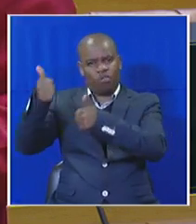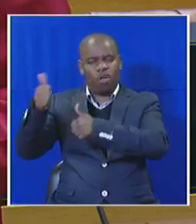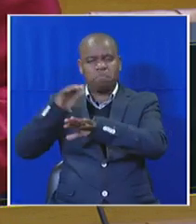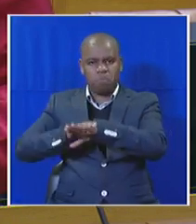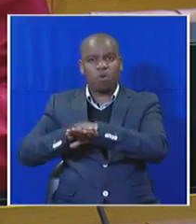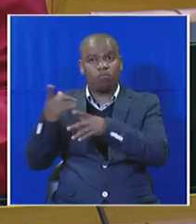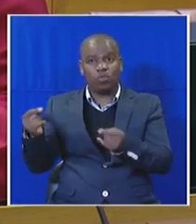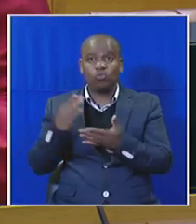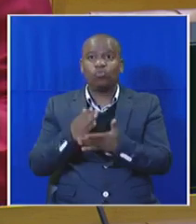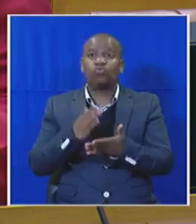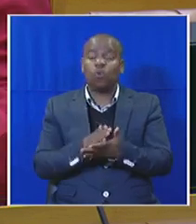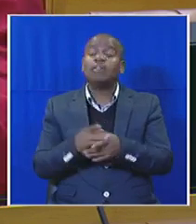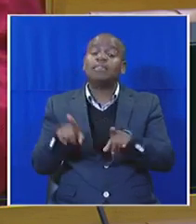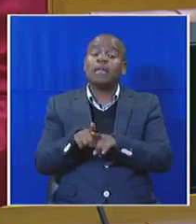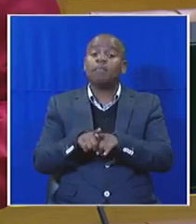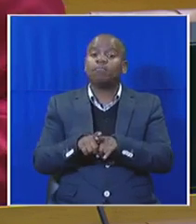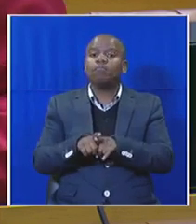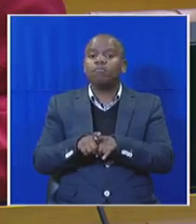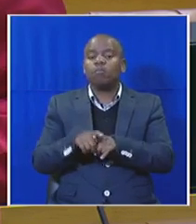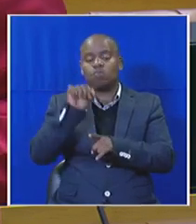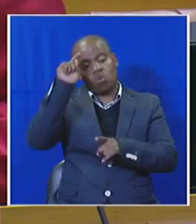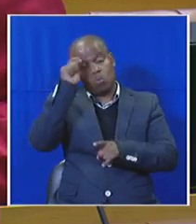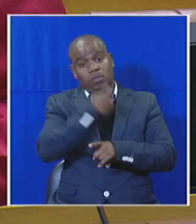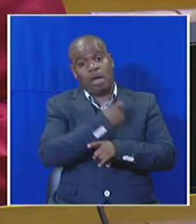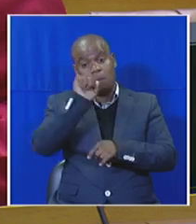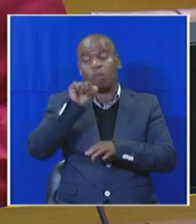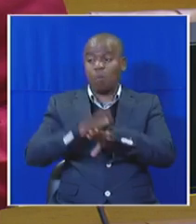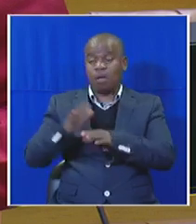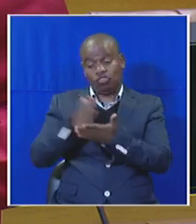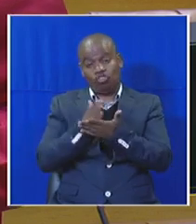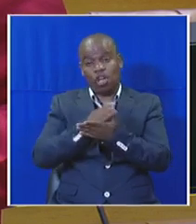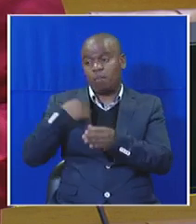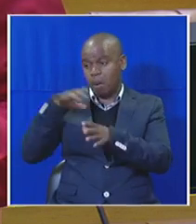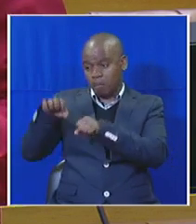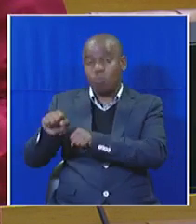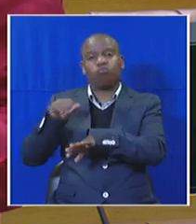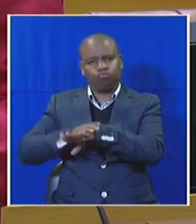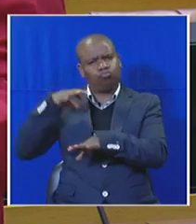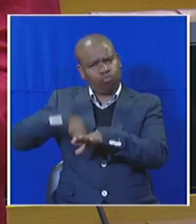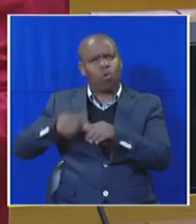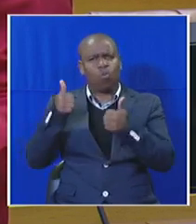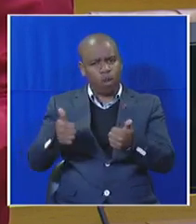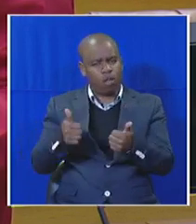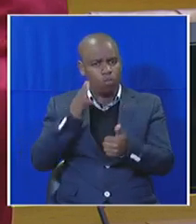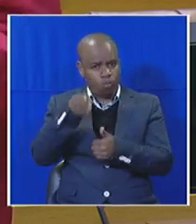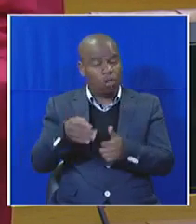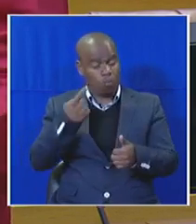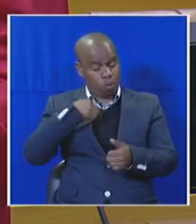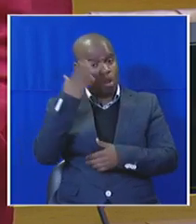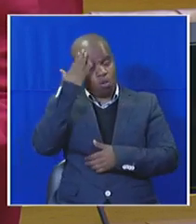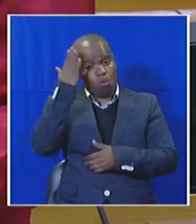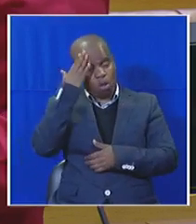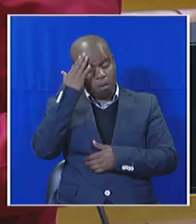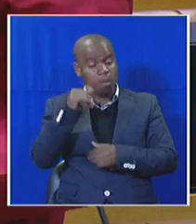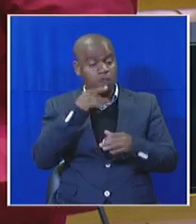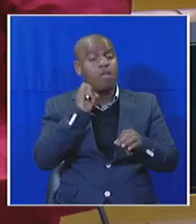Africa, including your son Duduzile shares, stand to benefit from the nuclear deal. We know that immediately